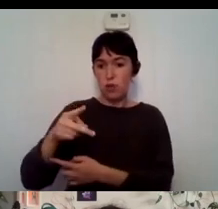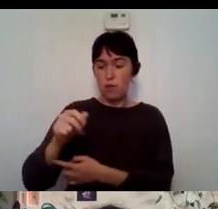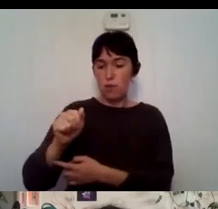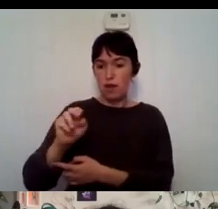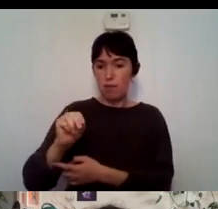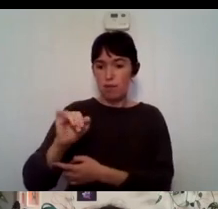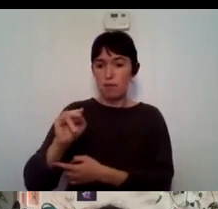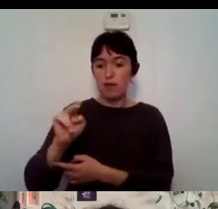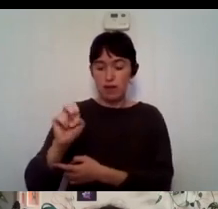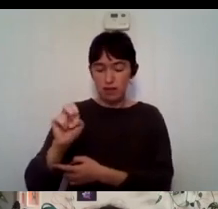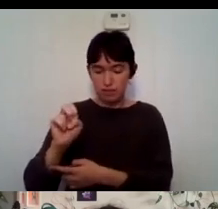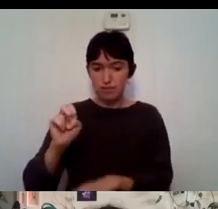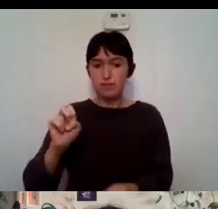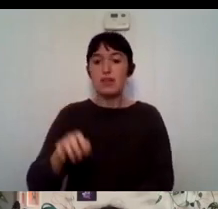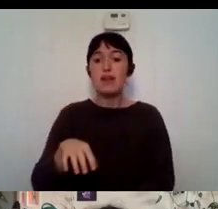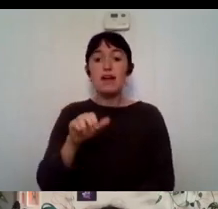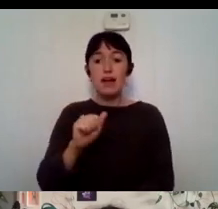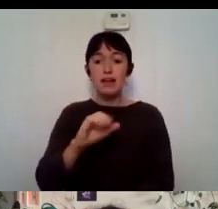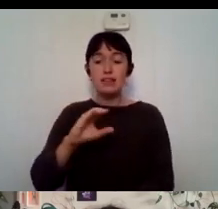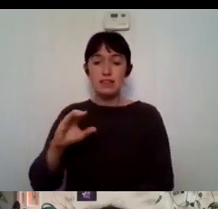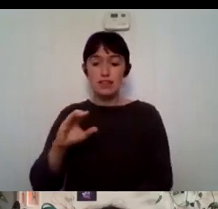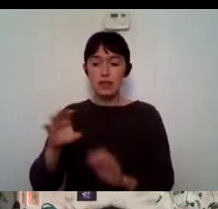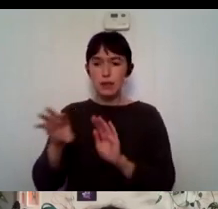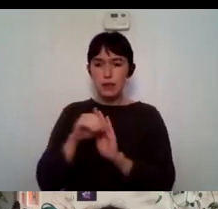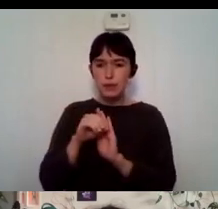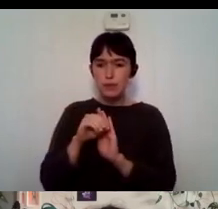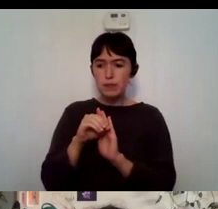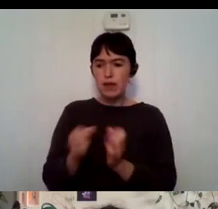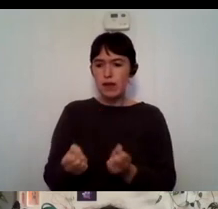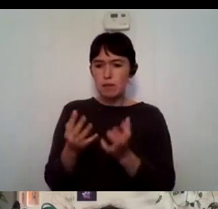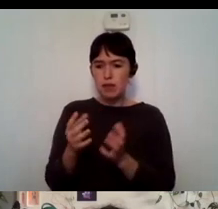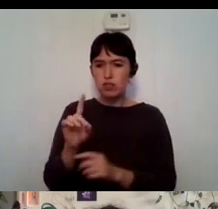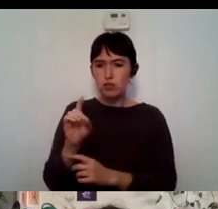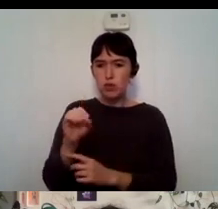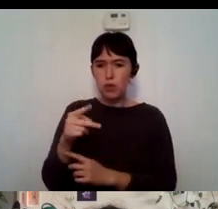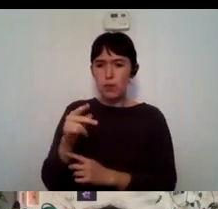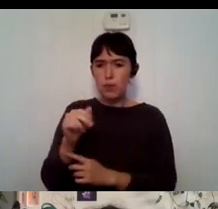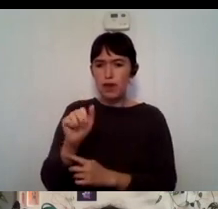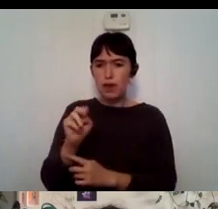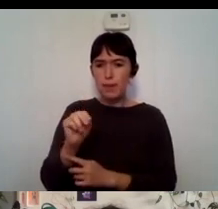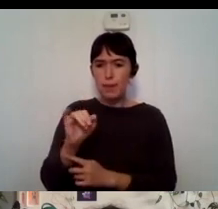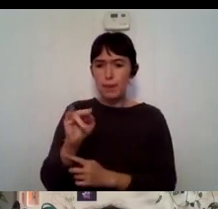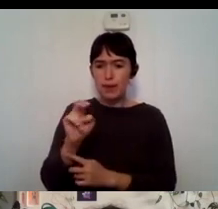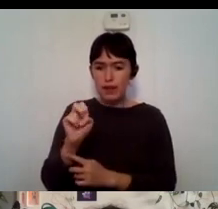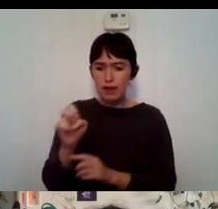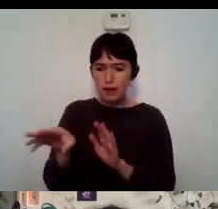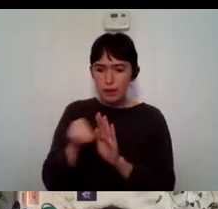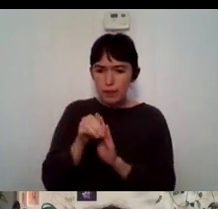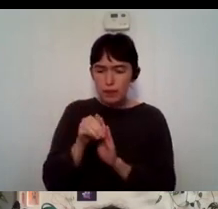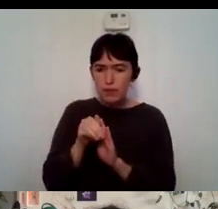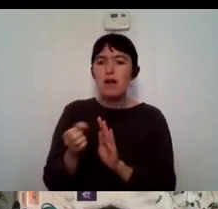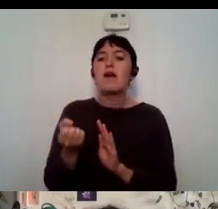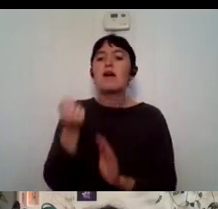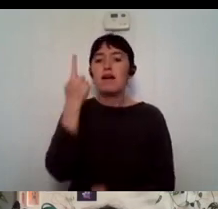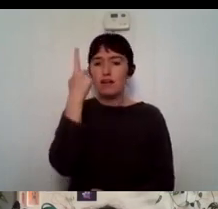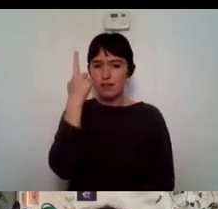looks at the amount of dopamine, and then we can record that signal at the top of the head. So fairly